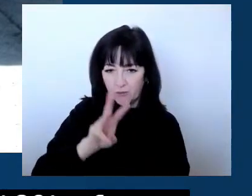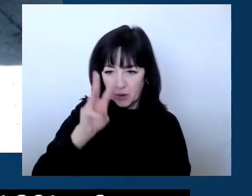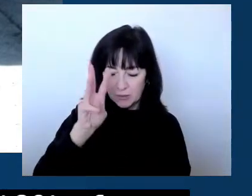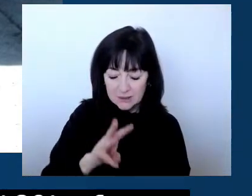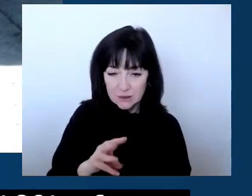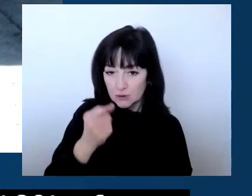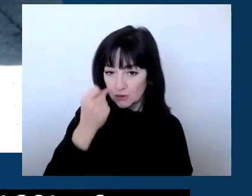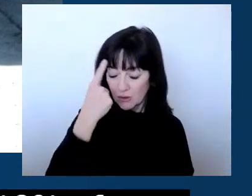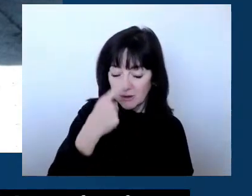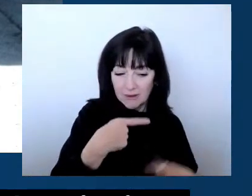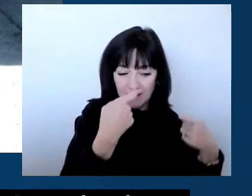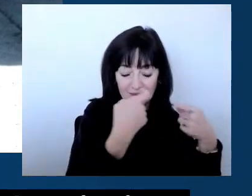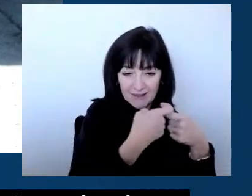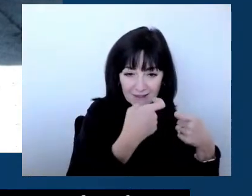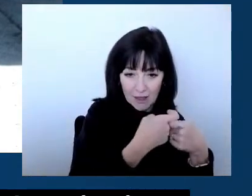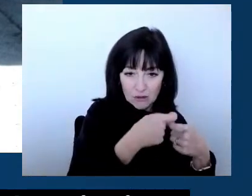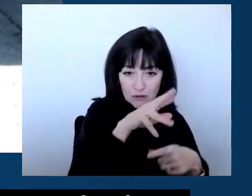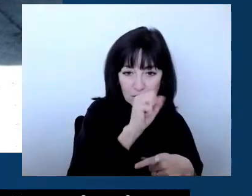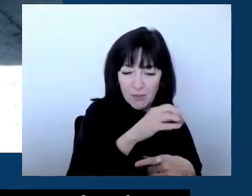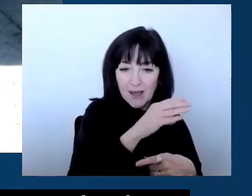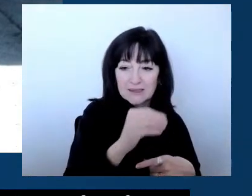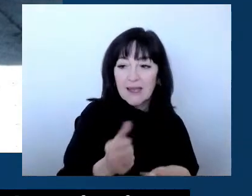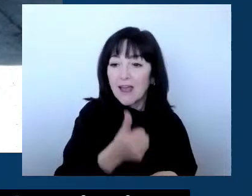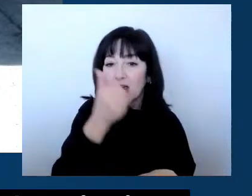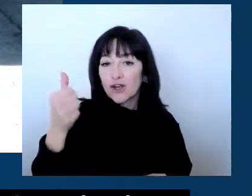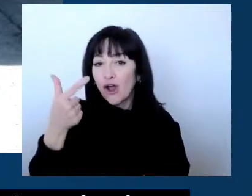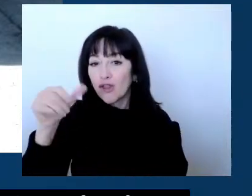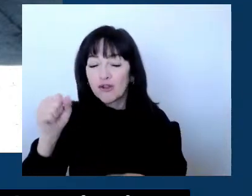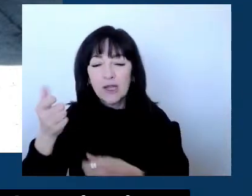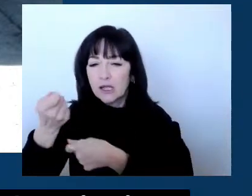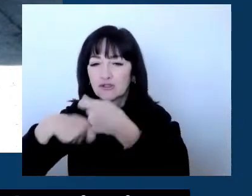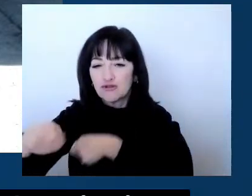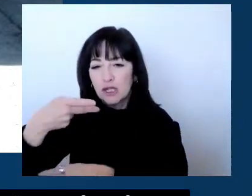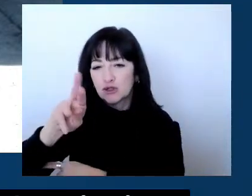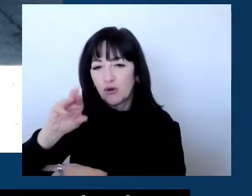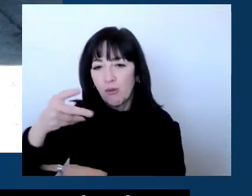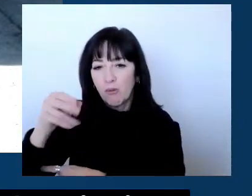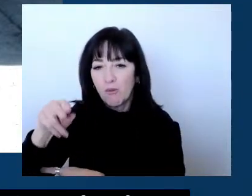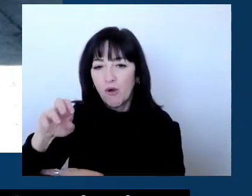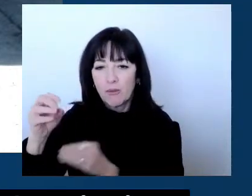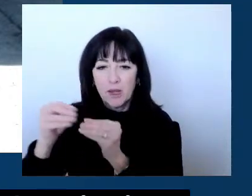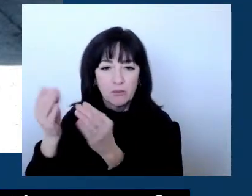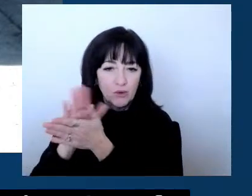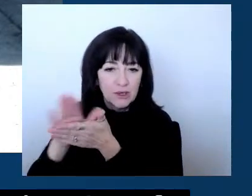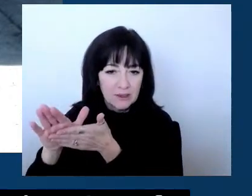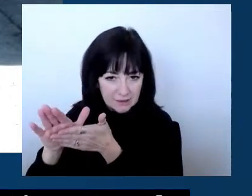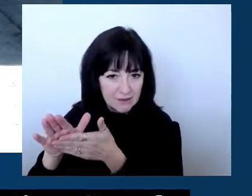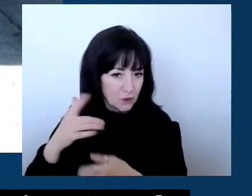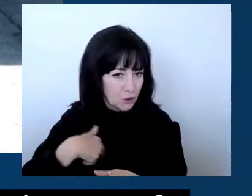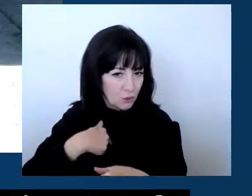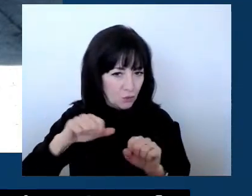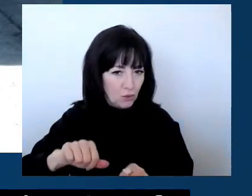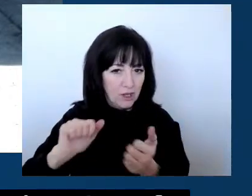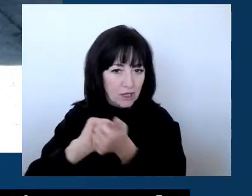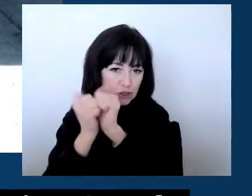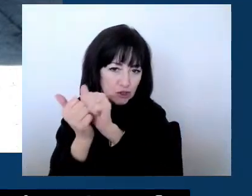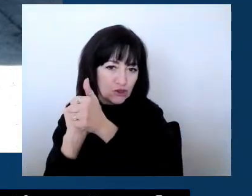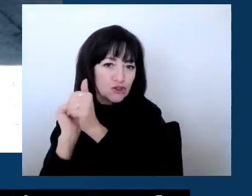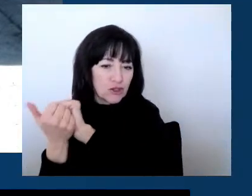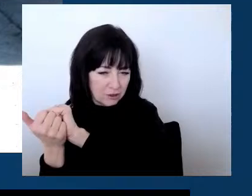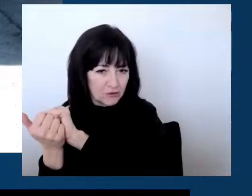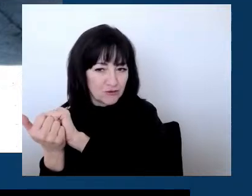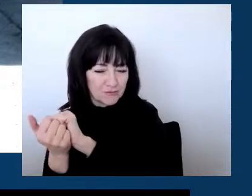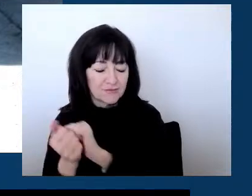our propane conversion, we have already reduced greenhouse gas emissions by over 25,000 metric tons, but this is just the